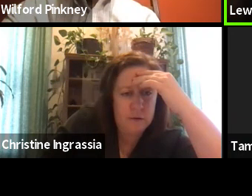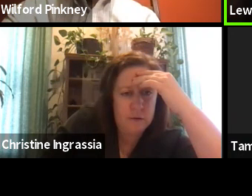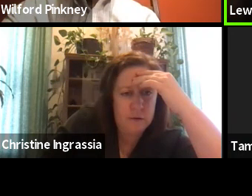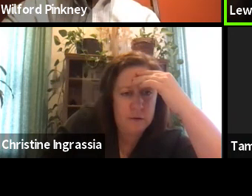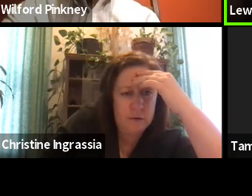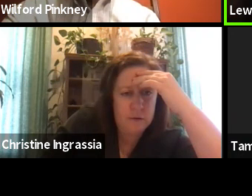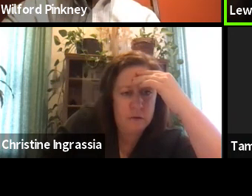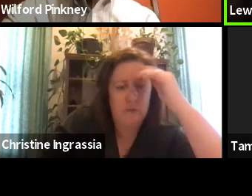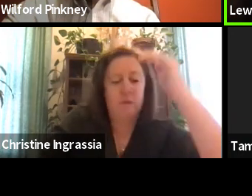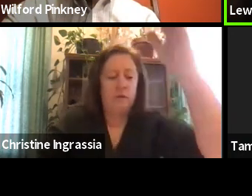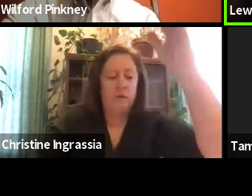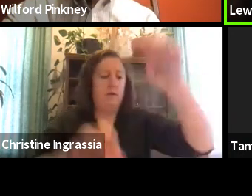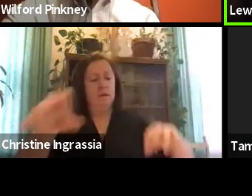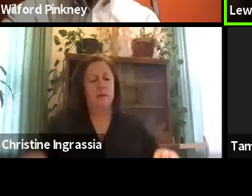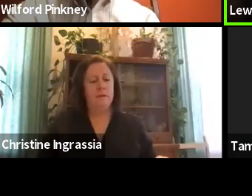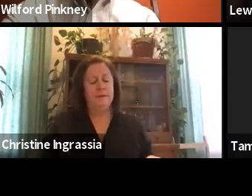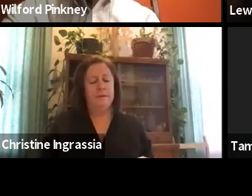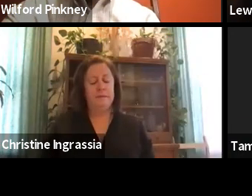Adopted amendment number 2.